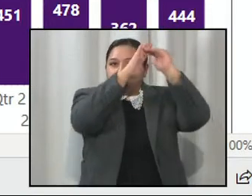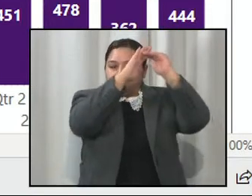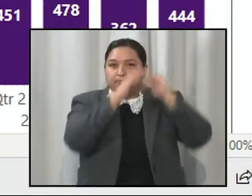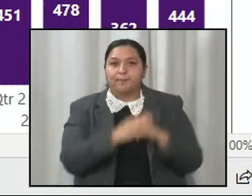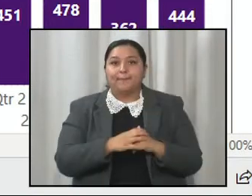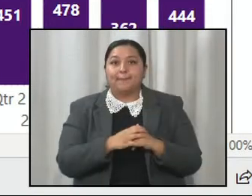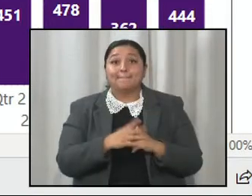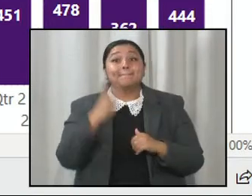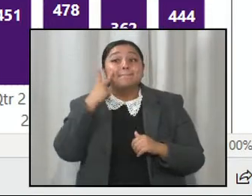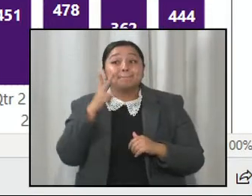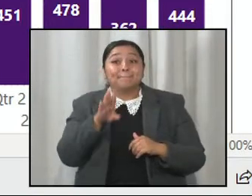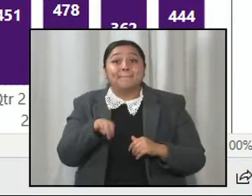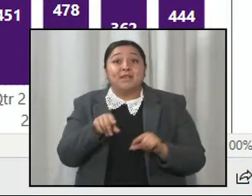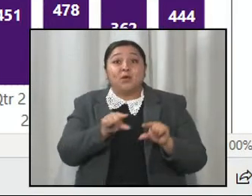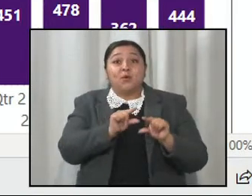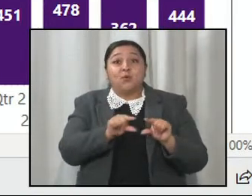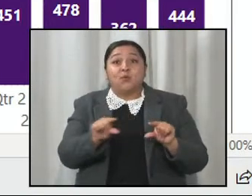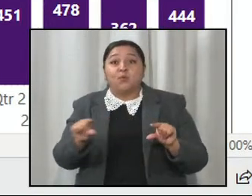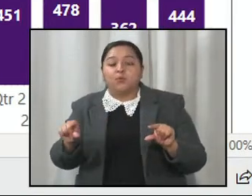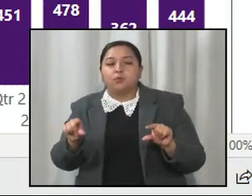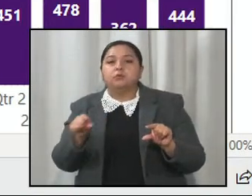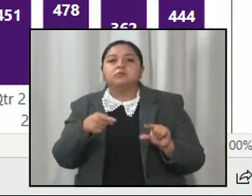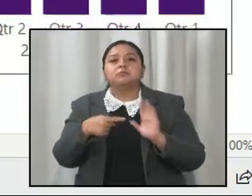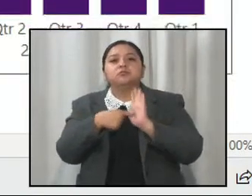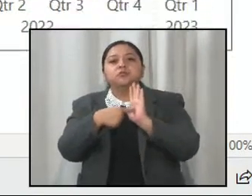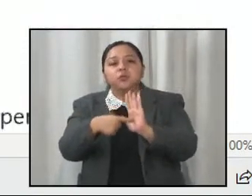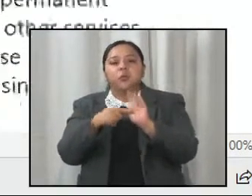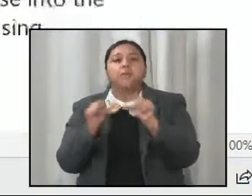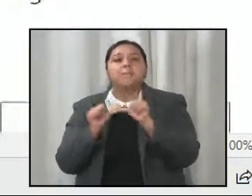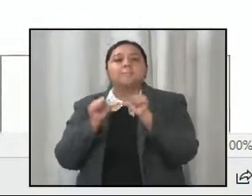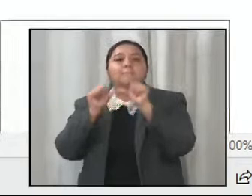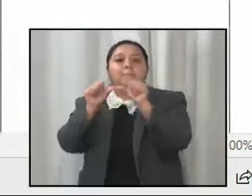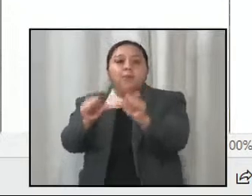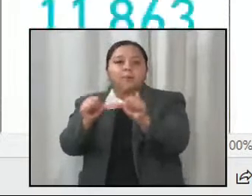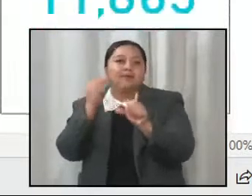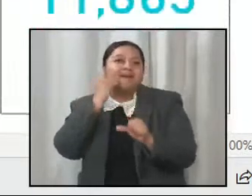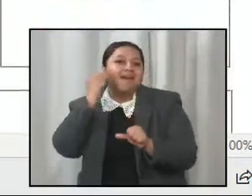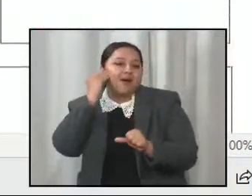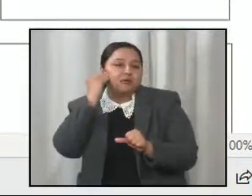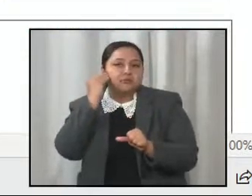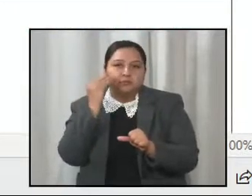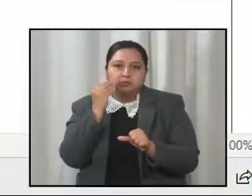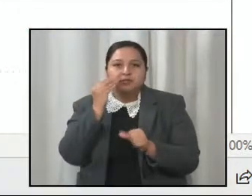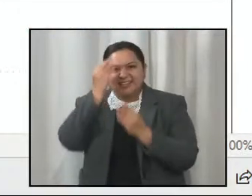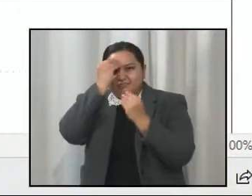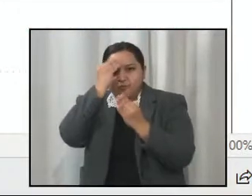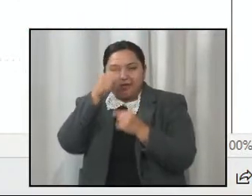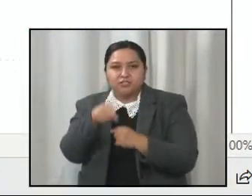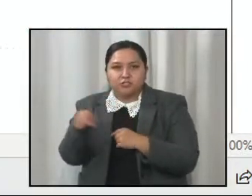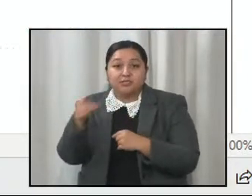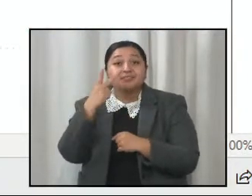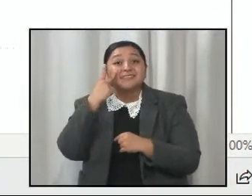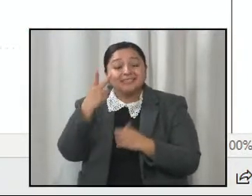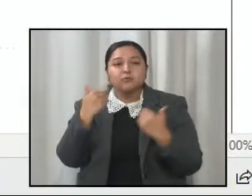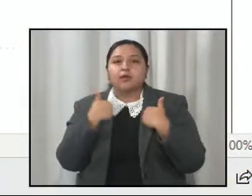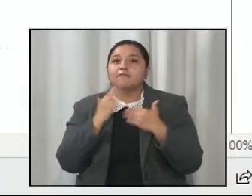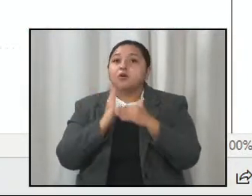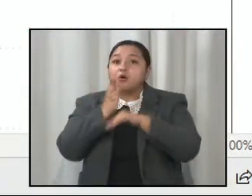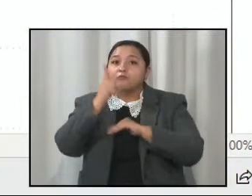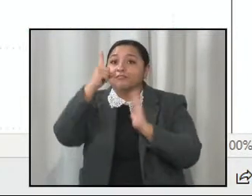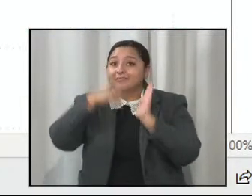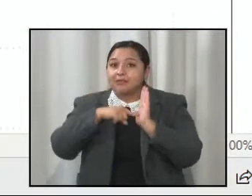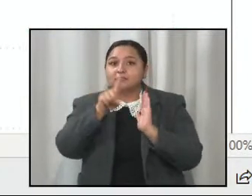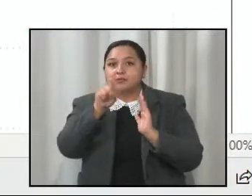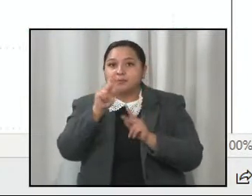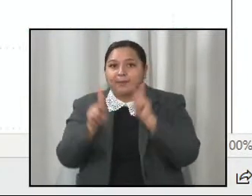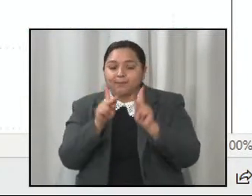below describe our permanent housing numbers in more detail. And as you can see, we have over 1,100 people accessing resources